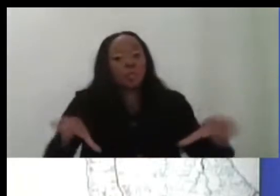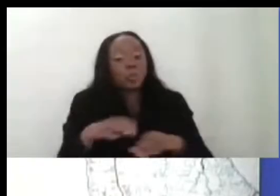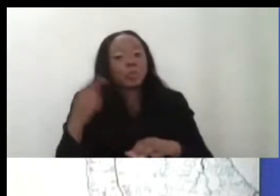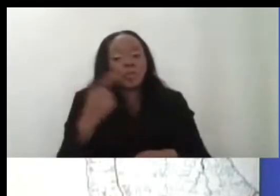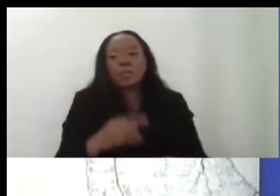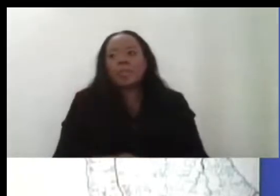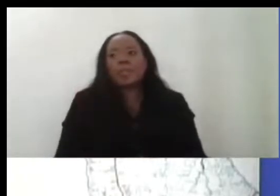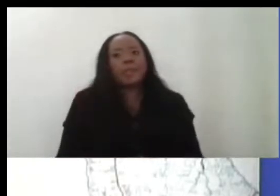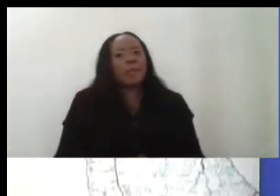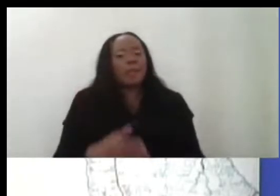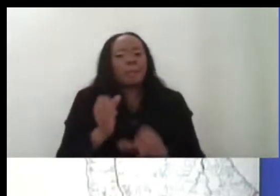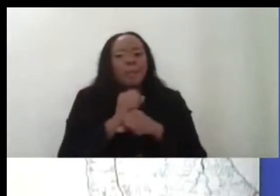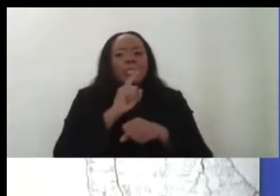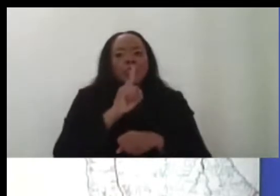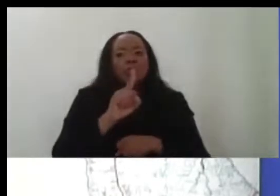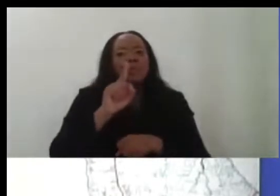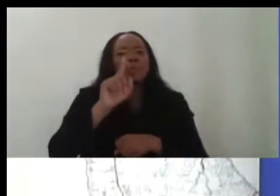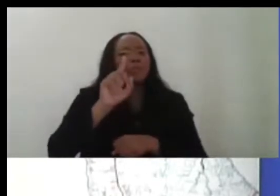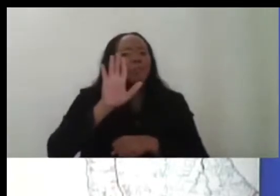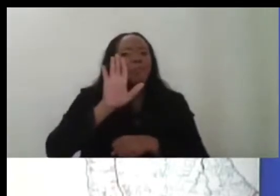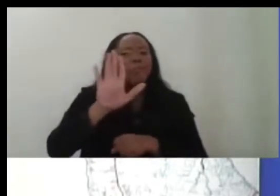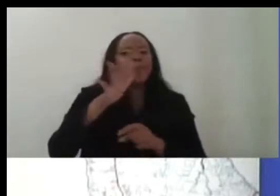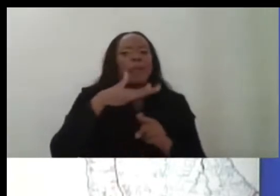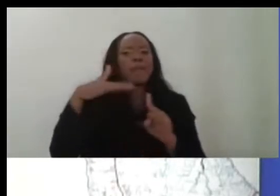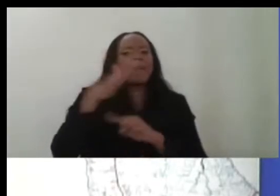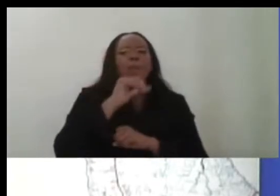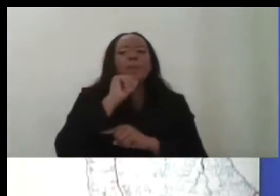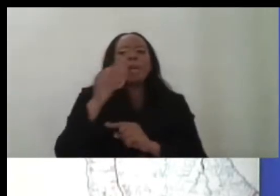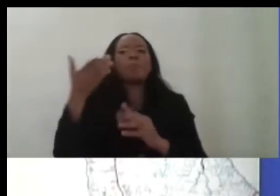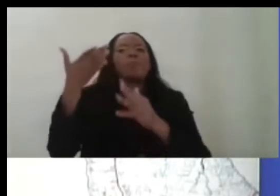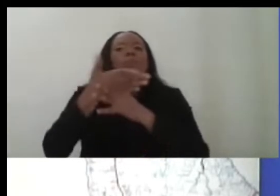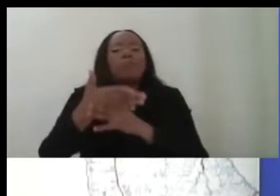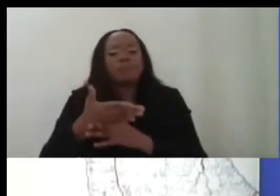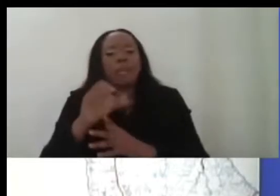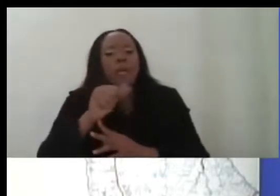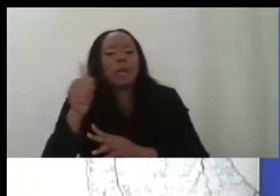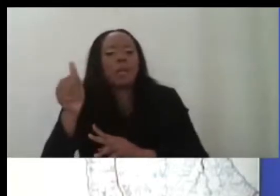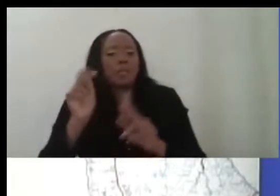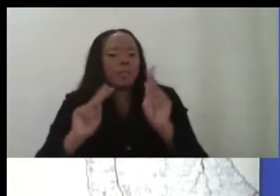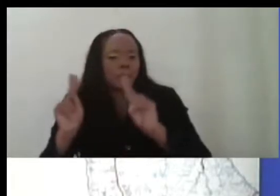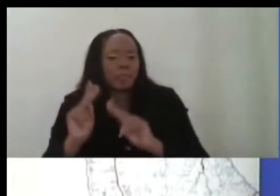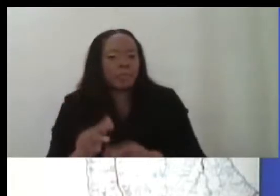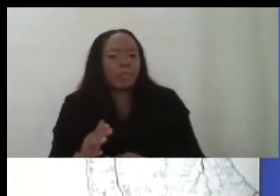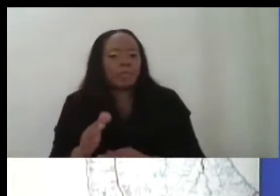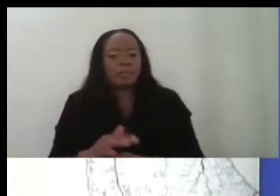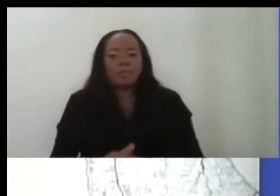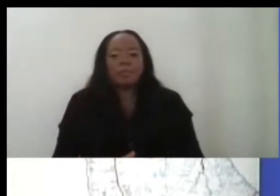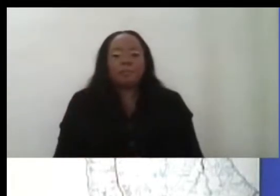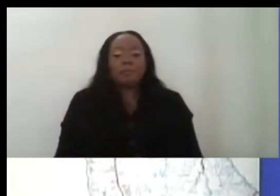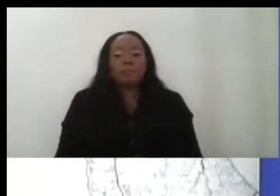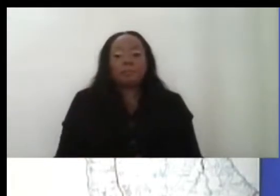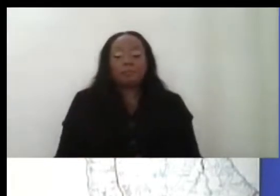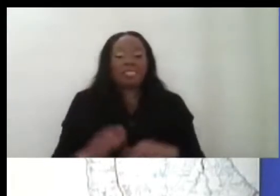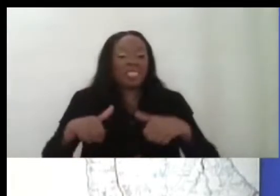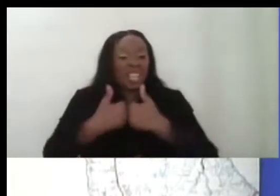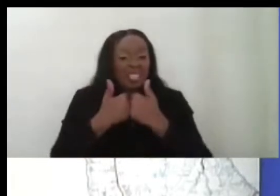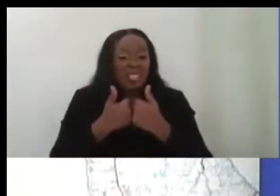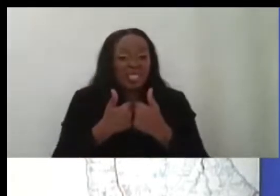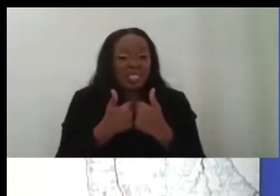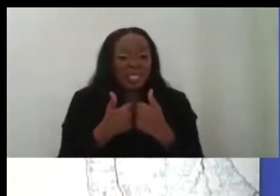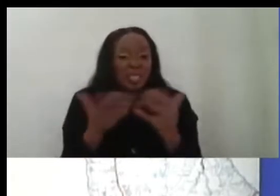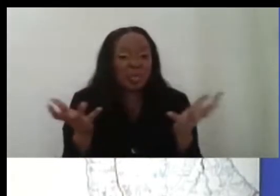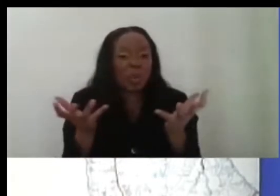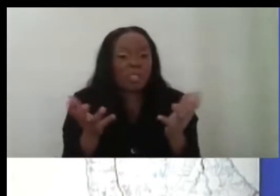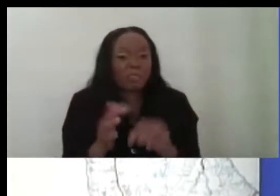else's property. The challenge is not just for government, it's for all of us.